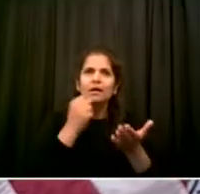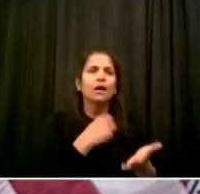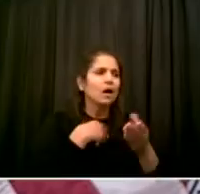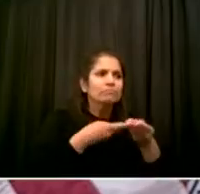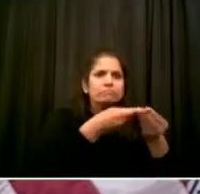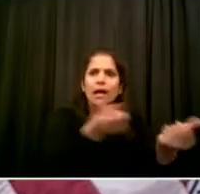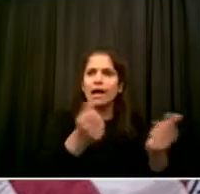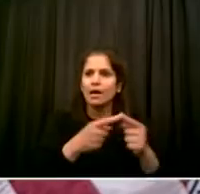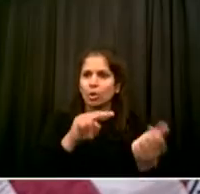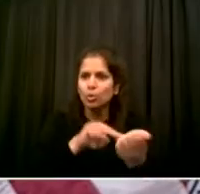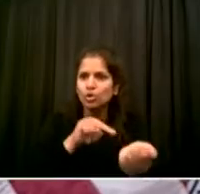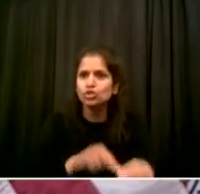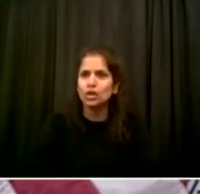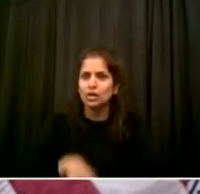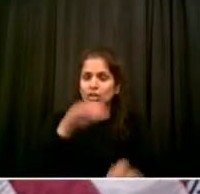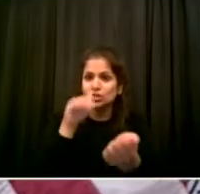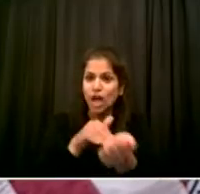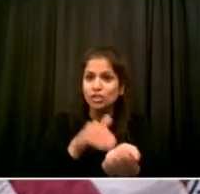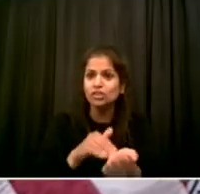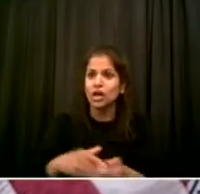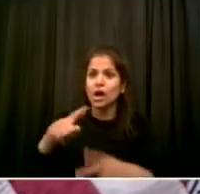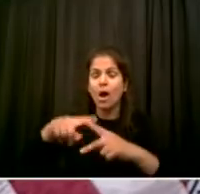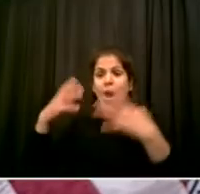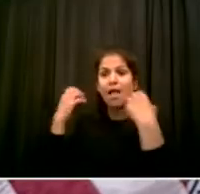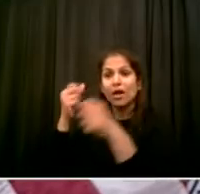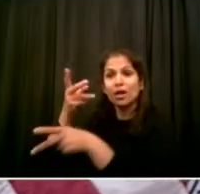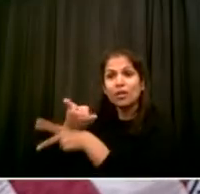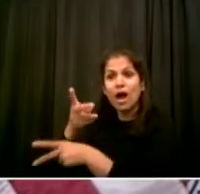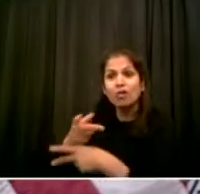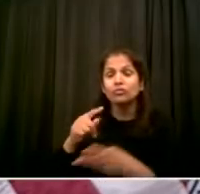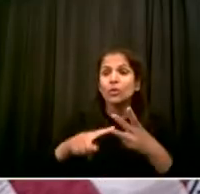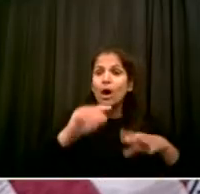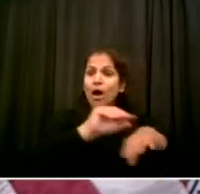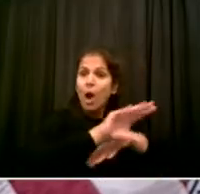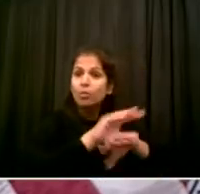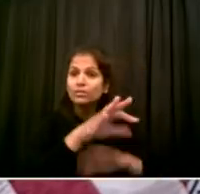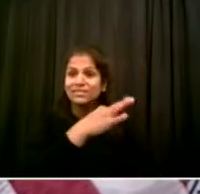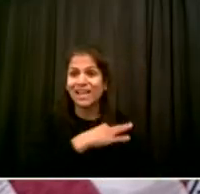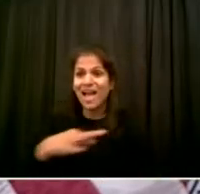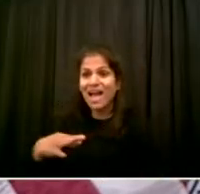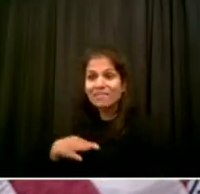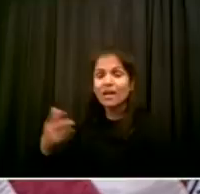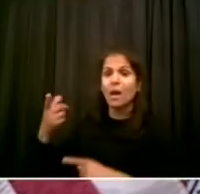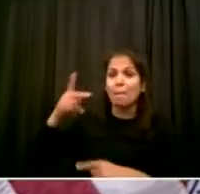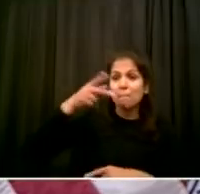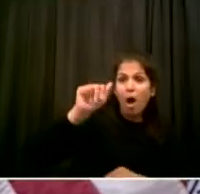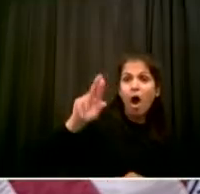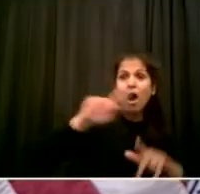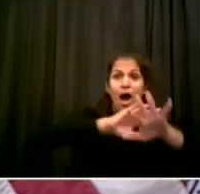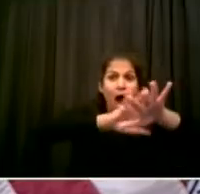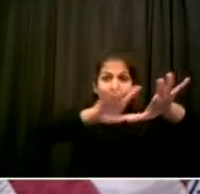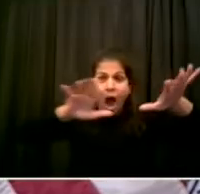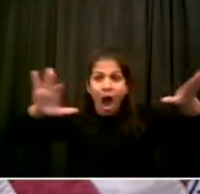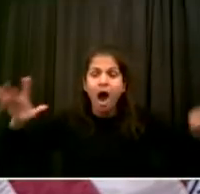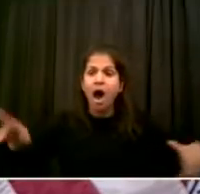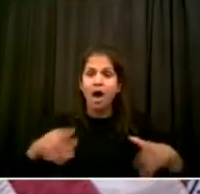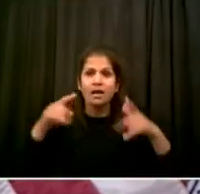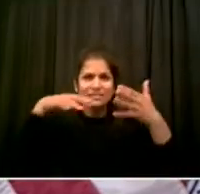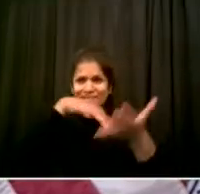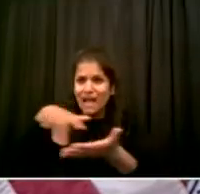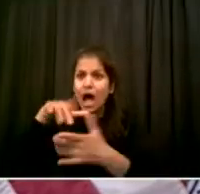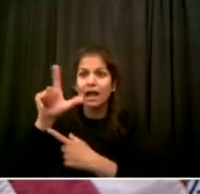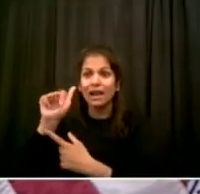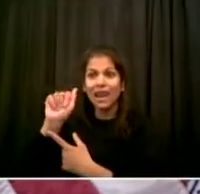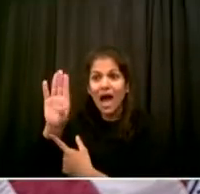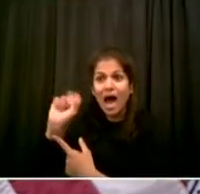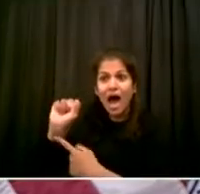there's a roof over your head. This is the very time where we're not getting the help from the U.S. Senate or the president,